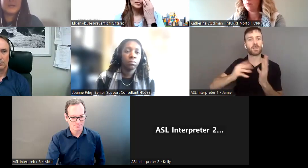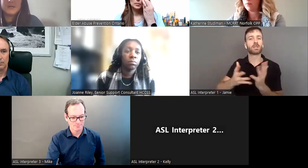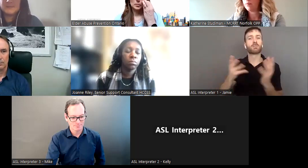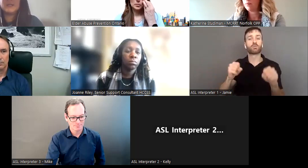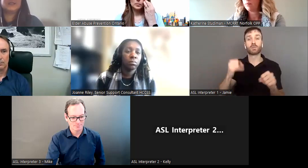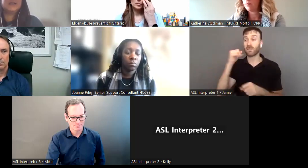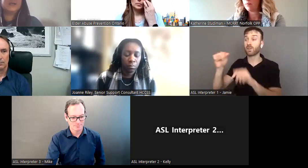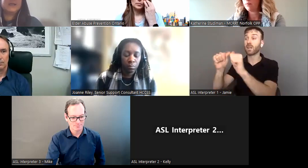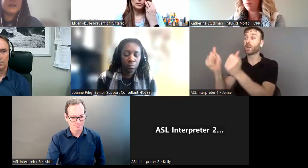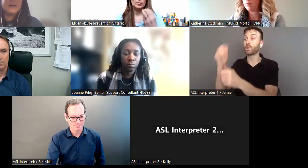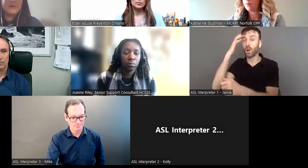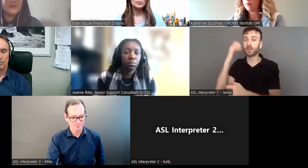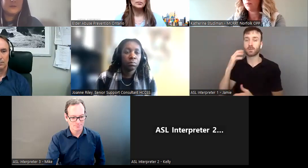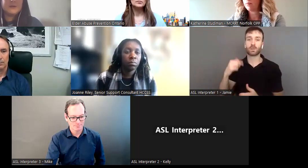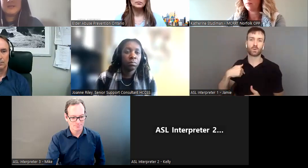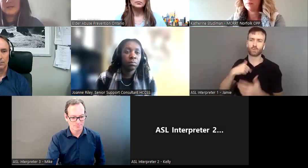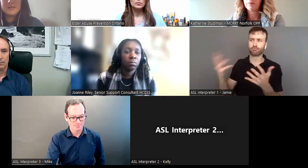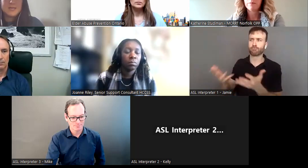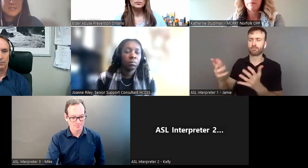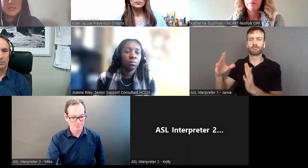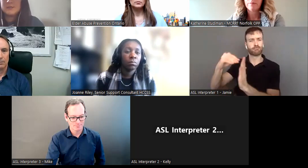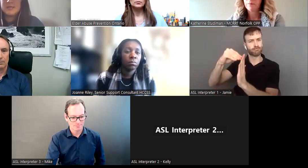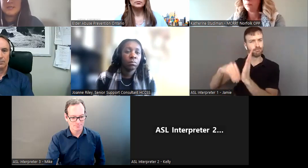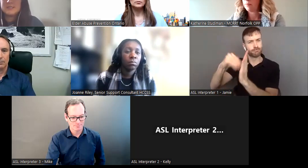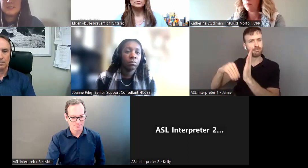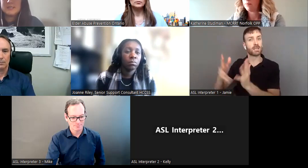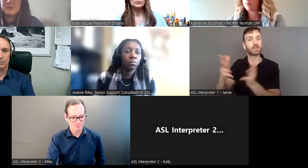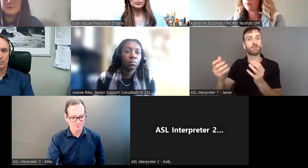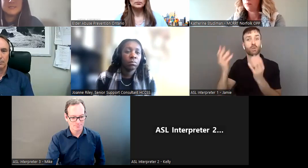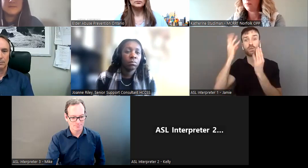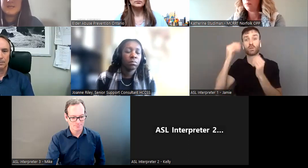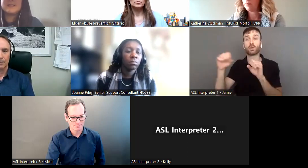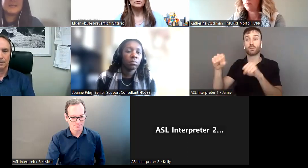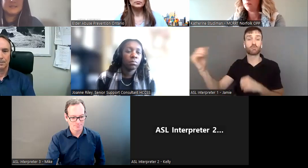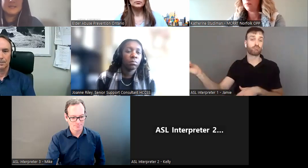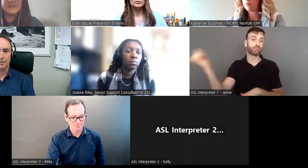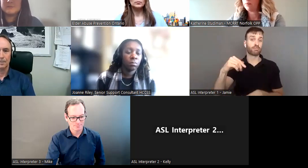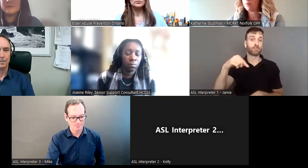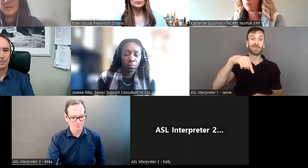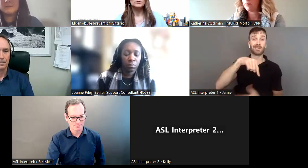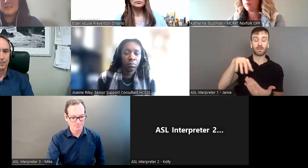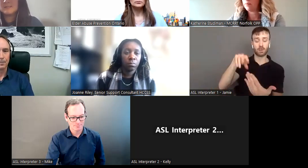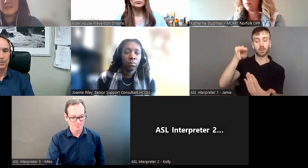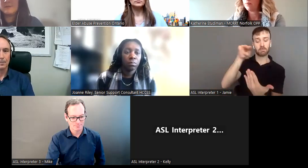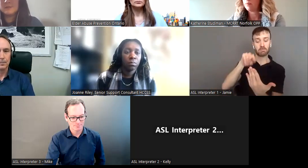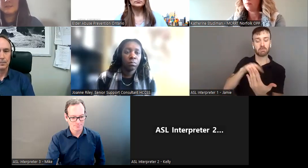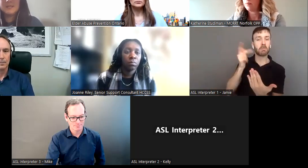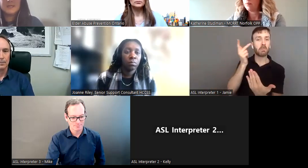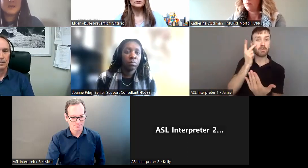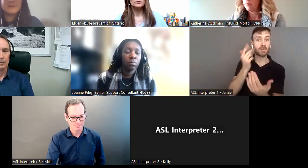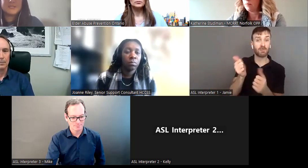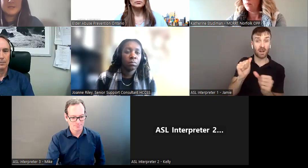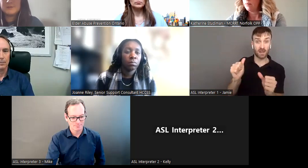or if it's a hospital, include it. And then they take a look at it just to, see if anything stands out that's really high risk. Then they